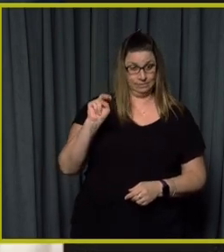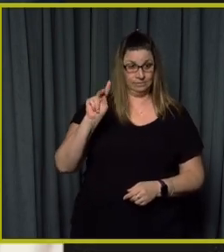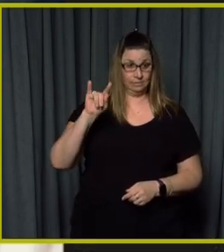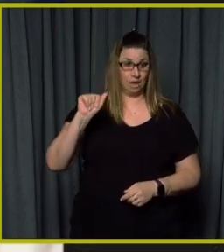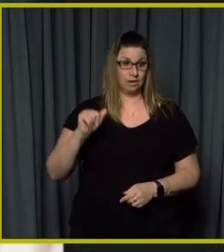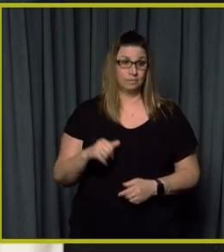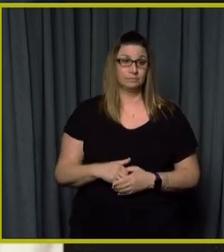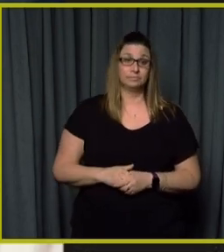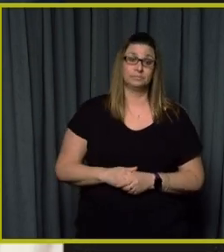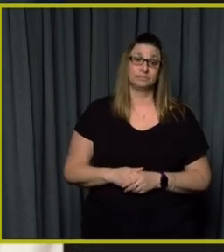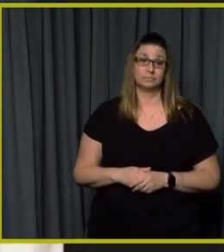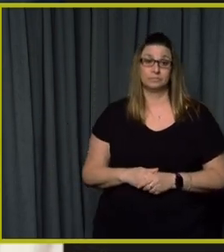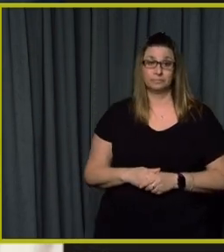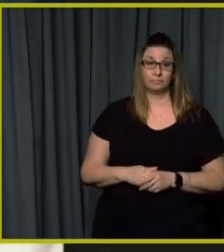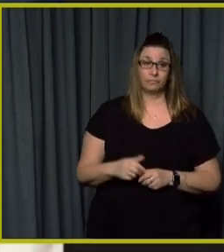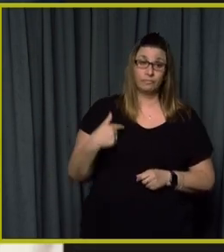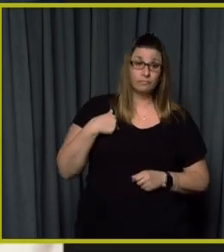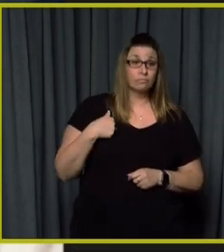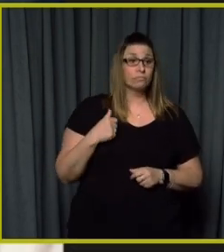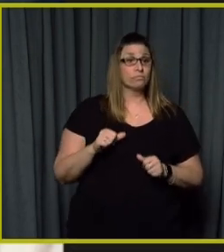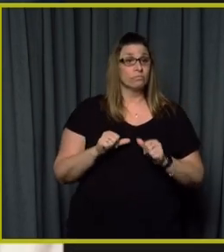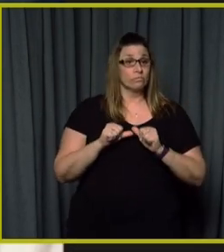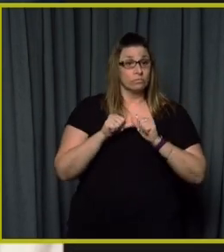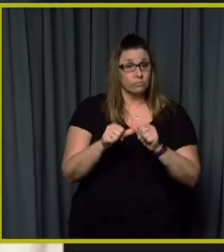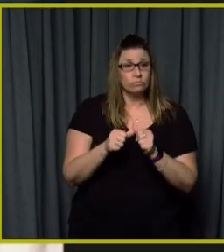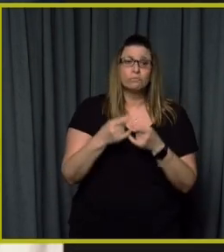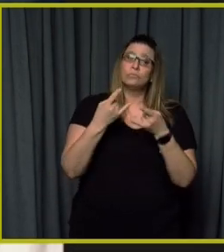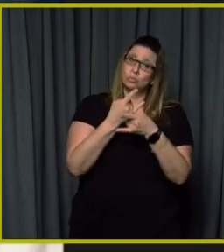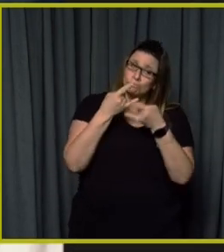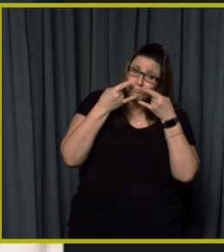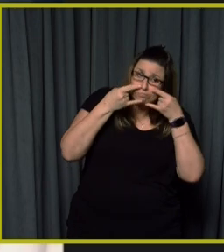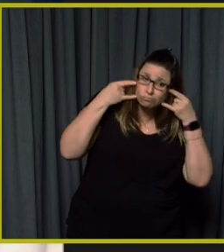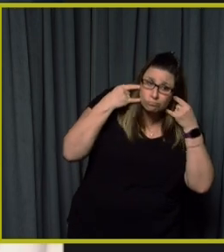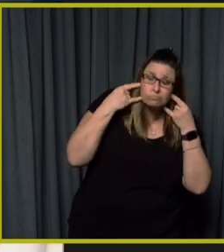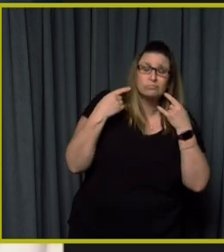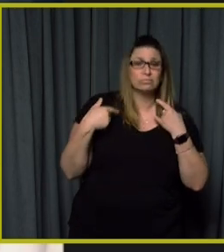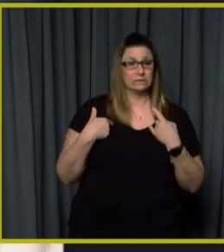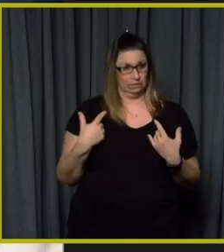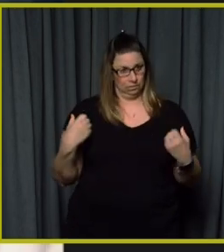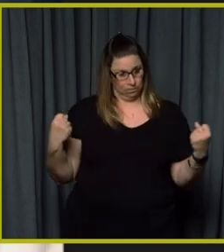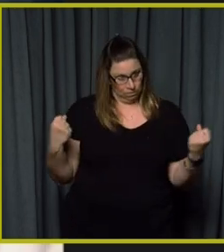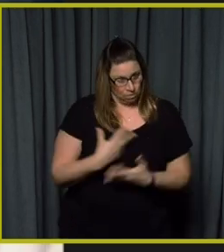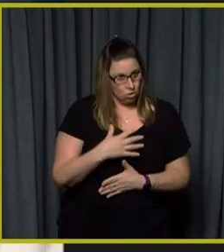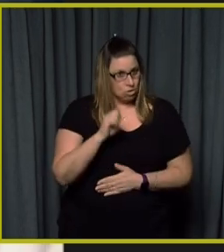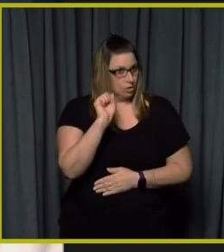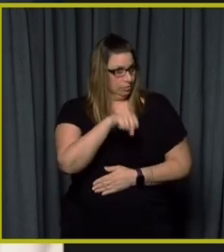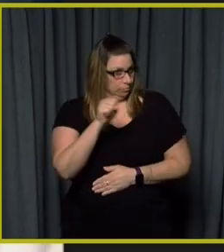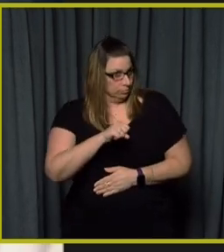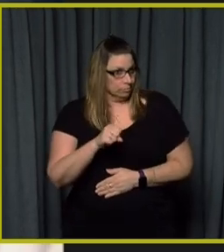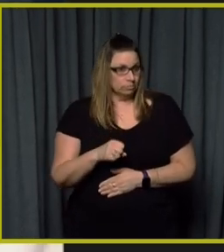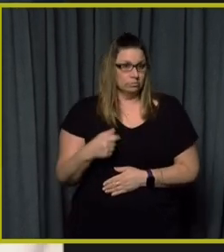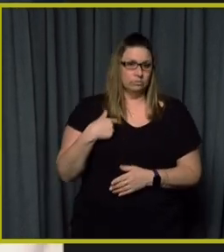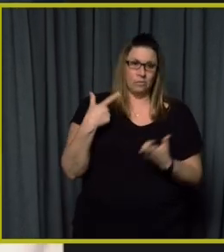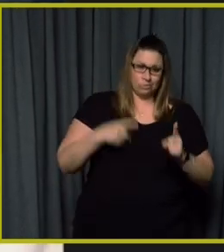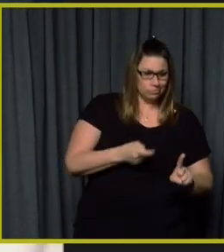mask to this day. And it's just frightening that we have 236 more cases in Dallas County.